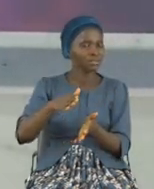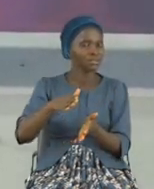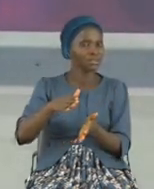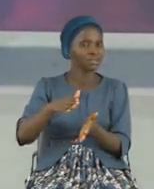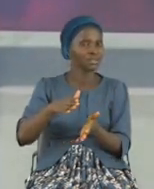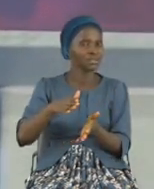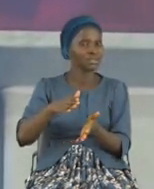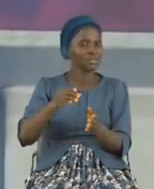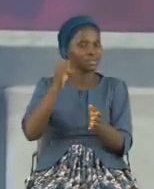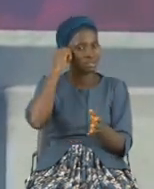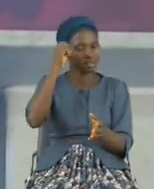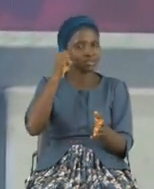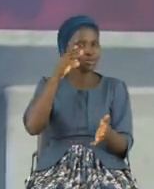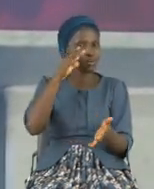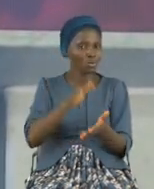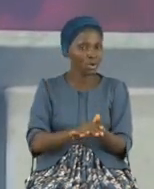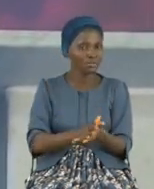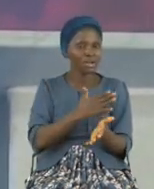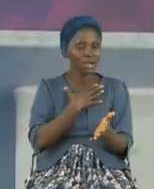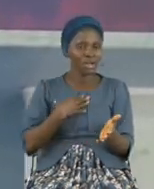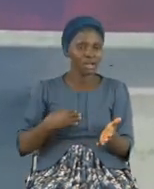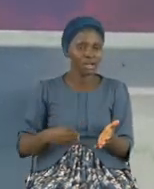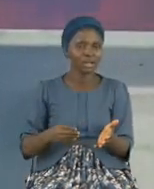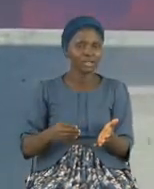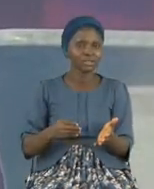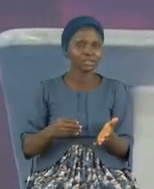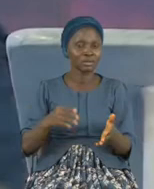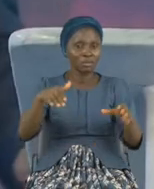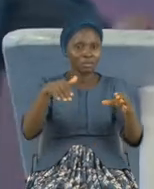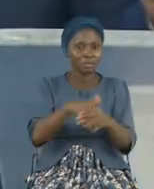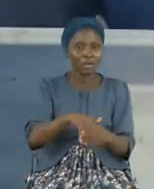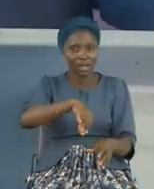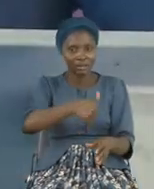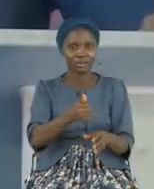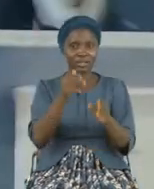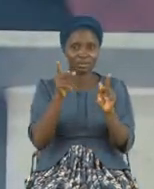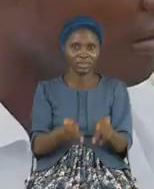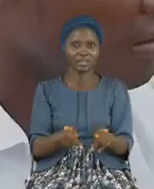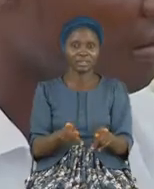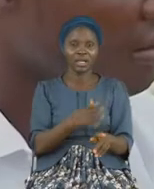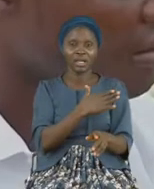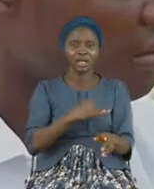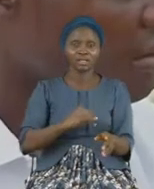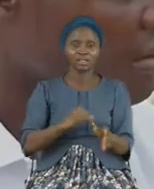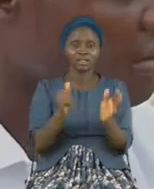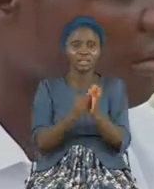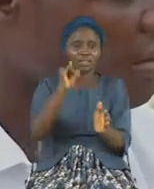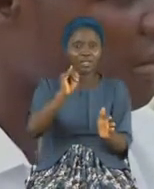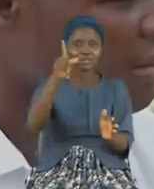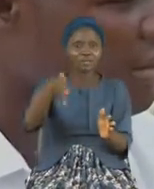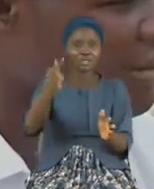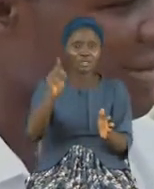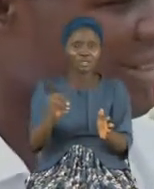and got another. And I looked at the IBM machine. I said, now,